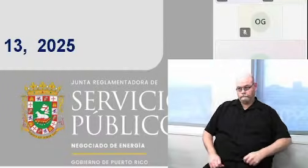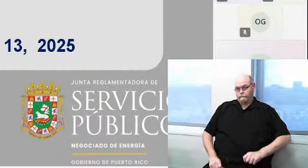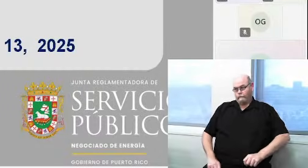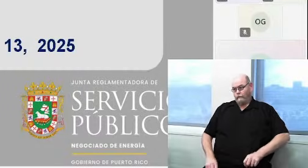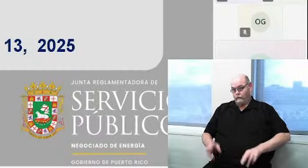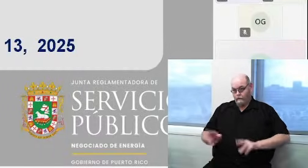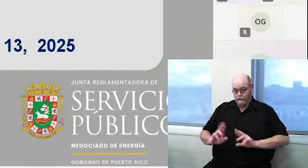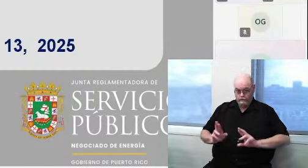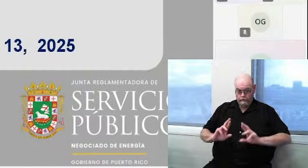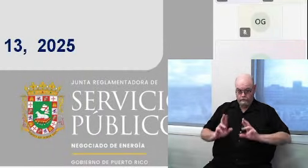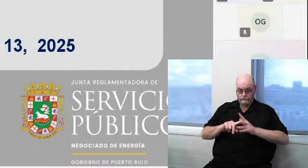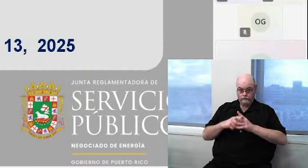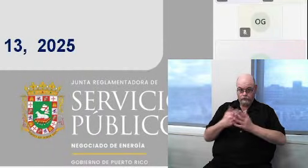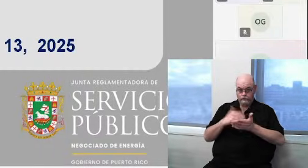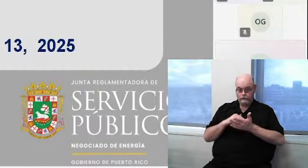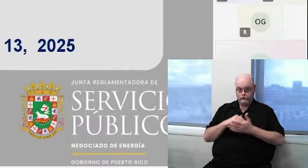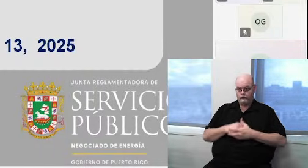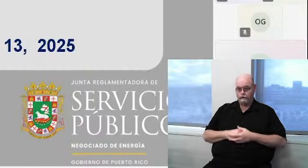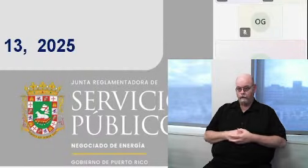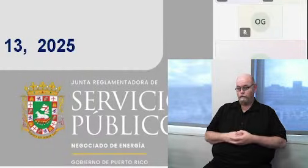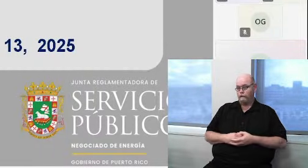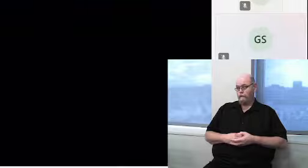Everybody ready?